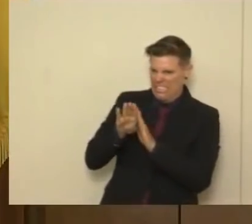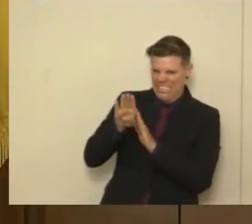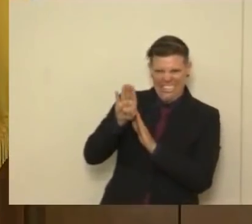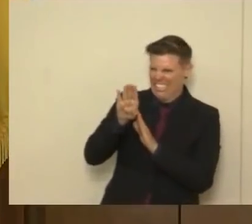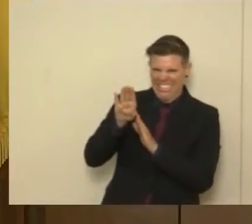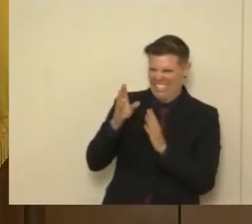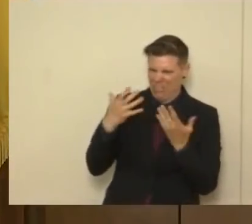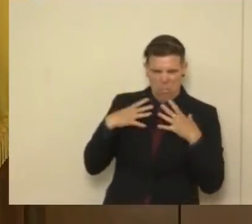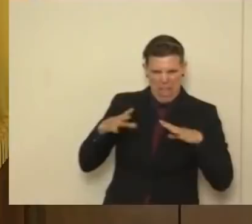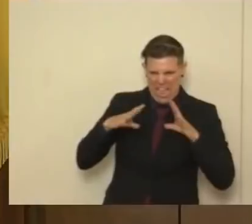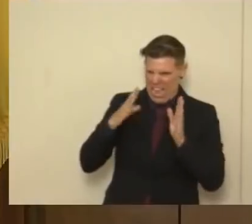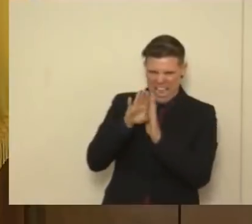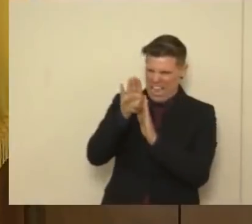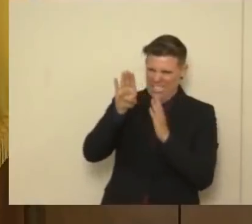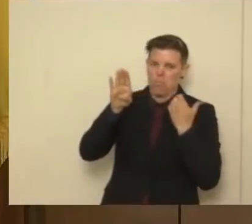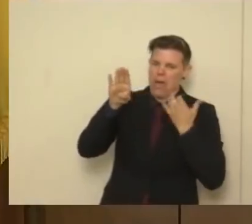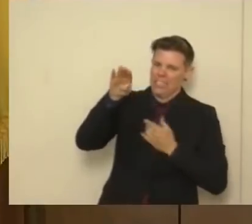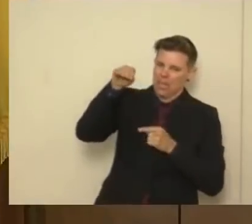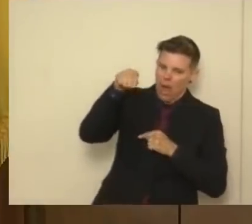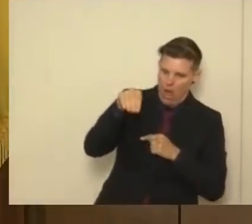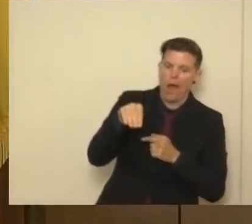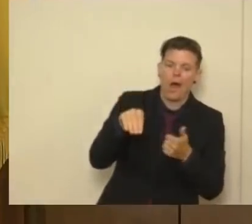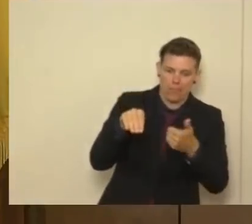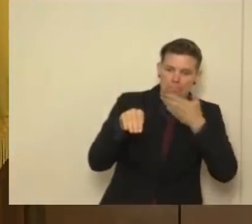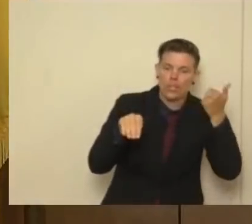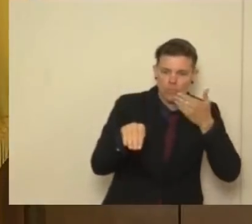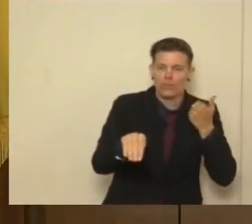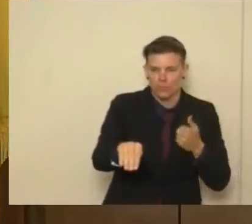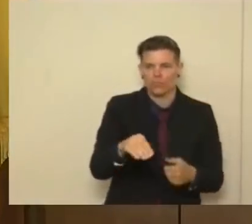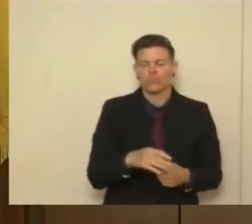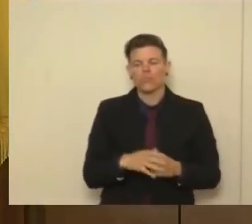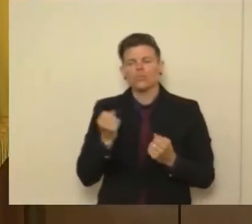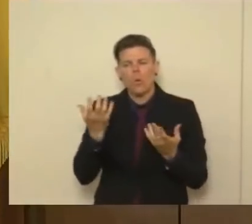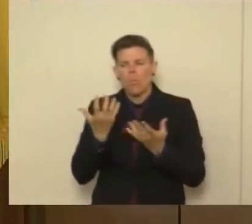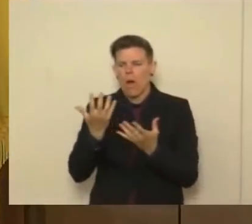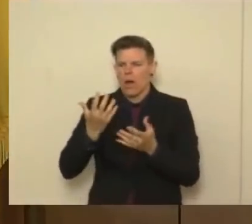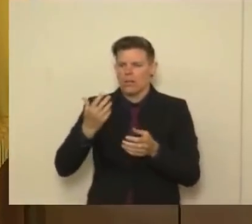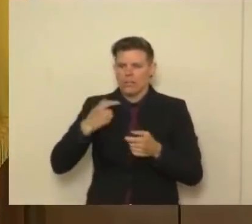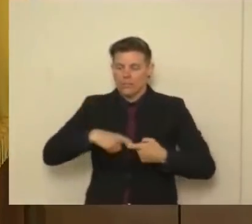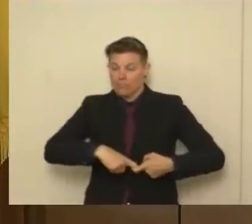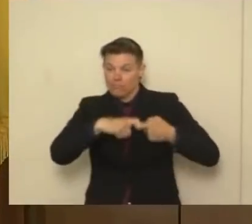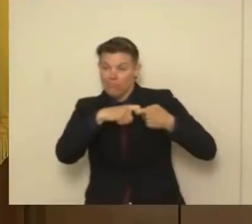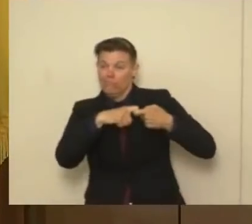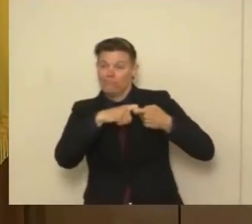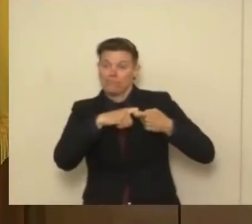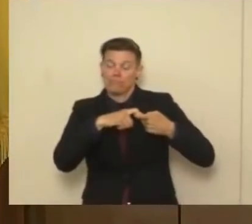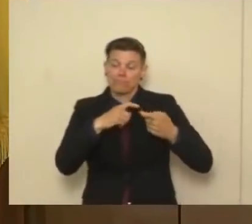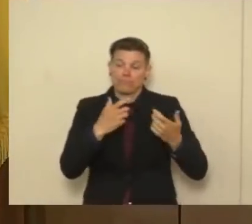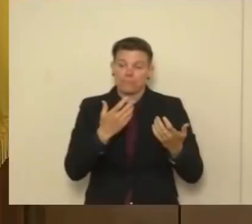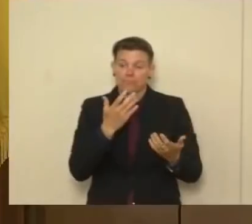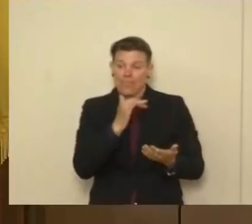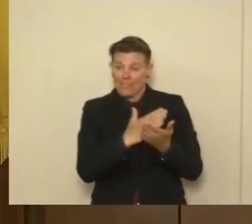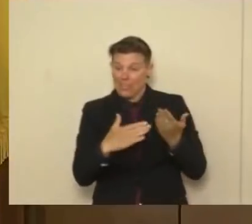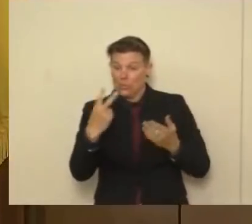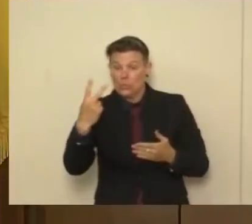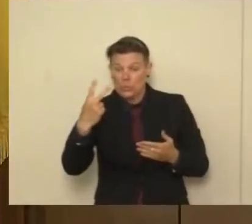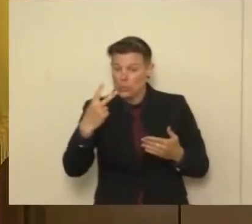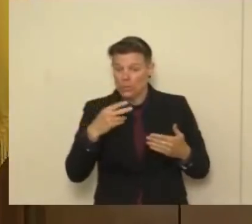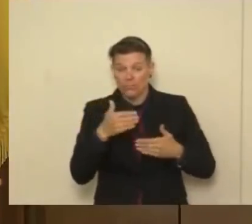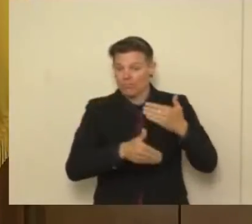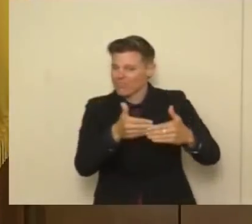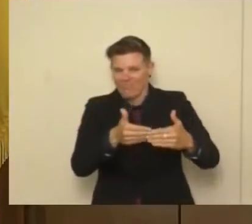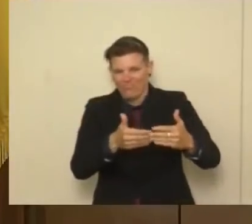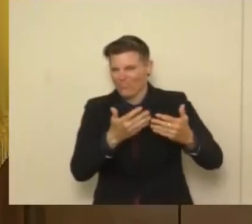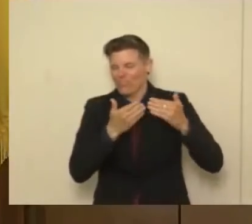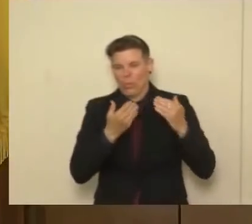I stand behind delaying phase 2, which we said we have to be meeting our gating criteria. We are not. That's